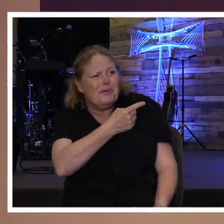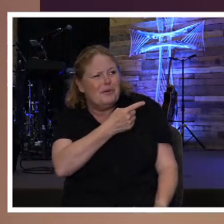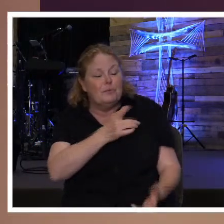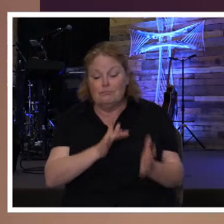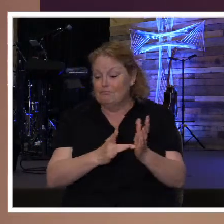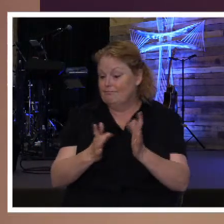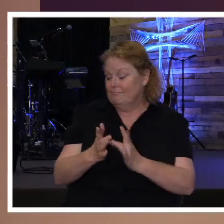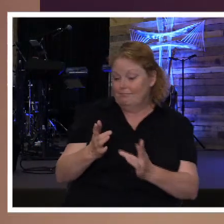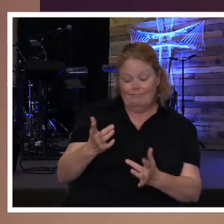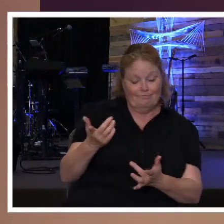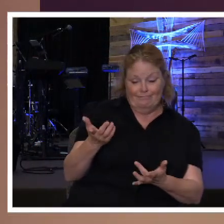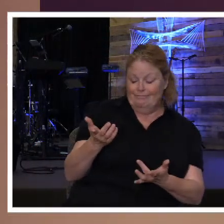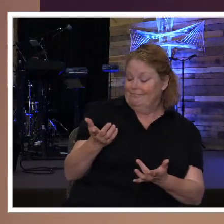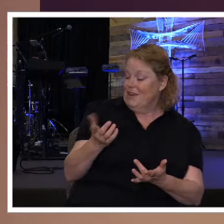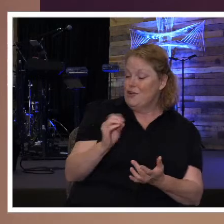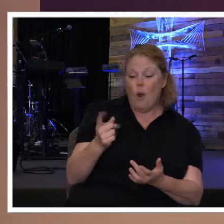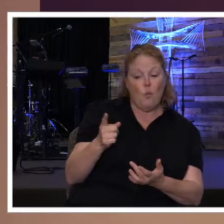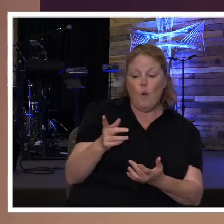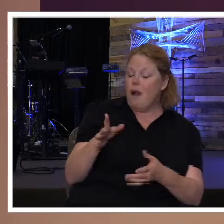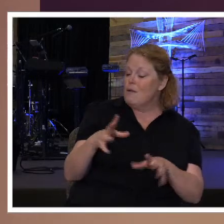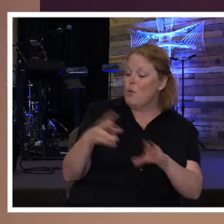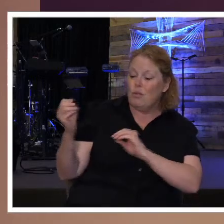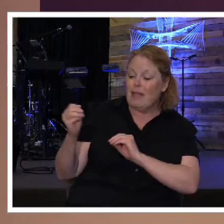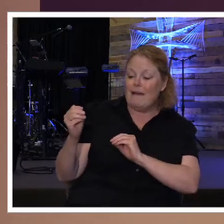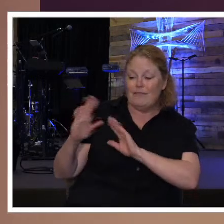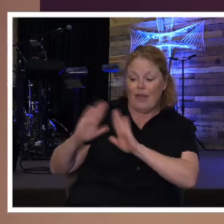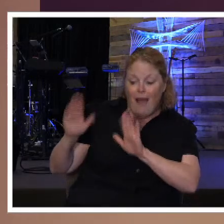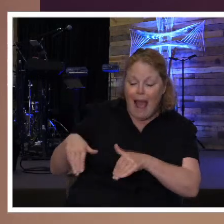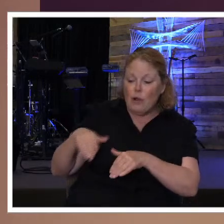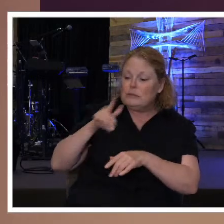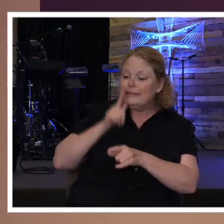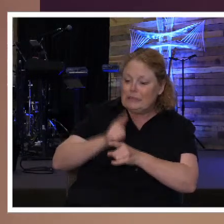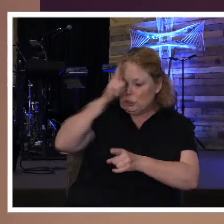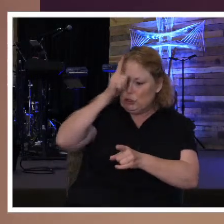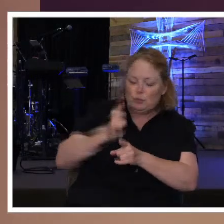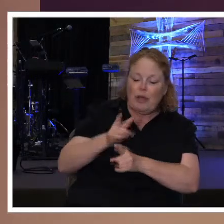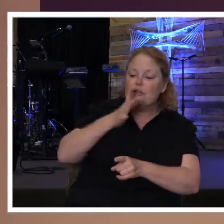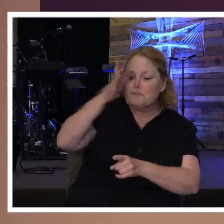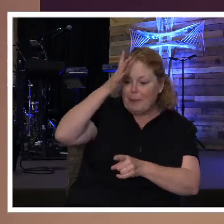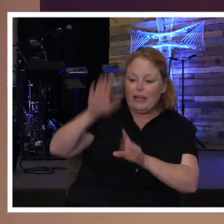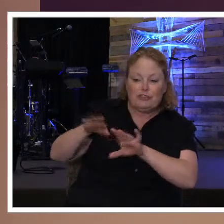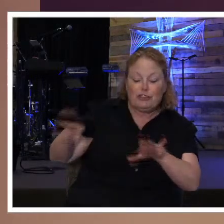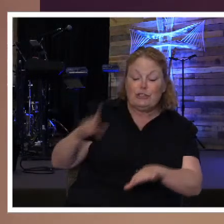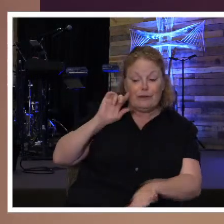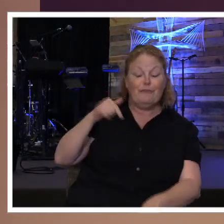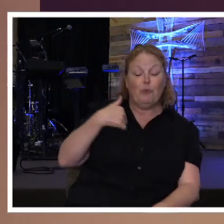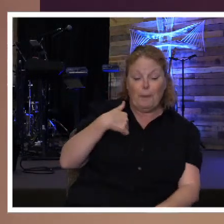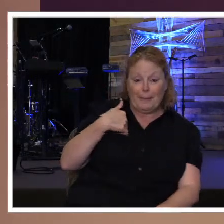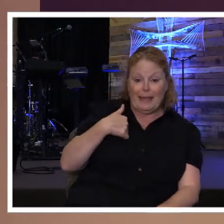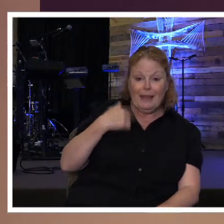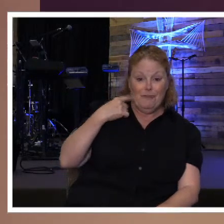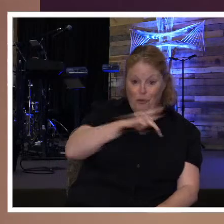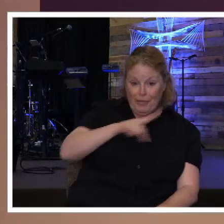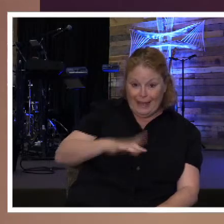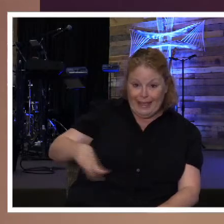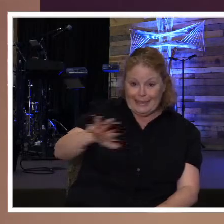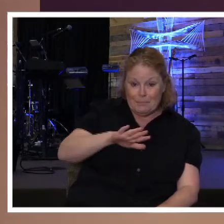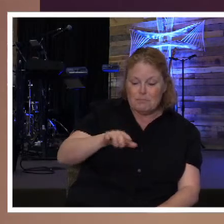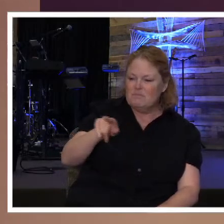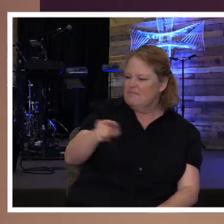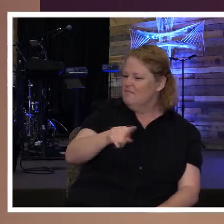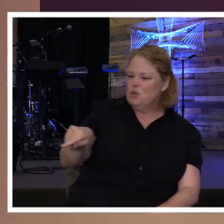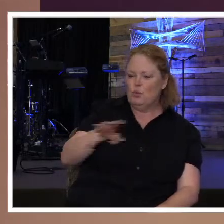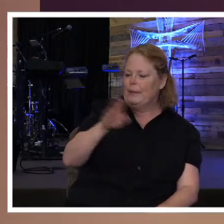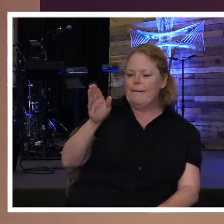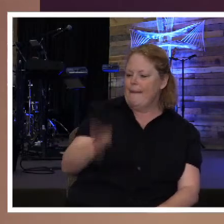'no one who has left home or wife or brothers or sisters or parents or children for the sake of the kingdom of God will ever